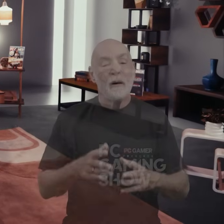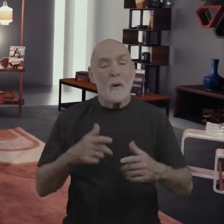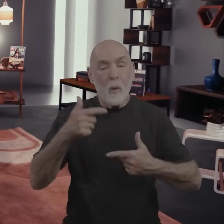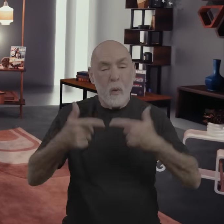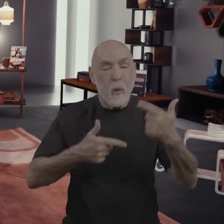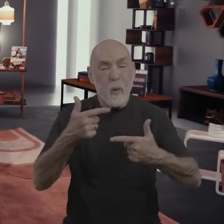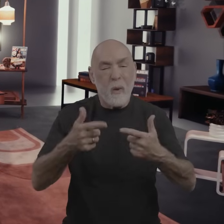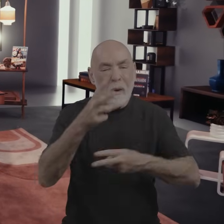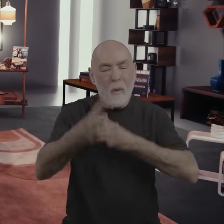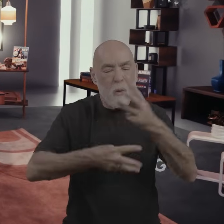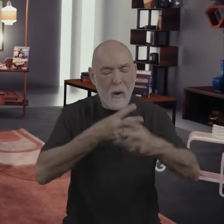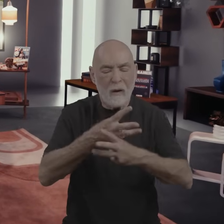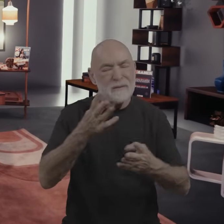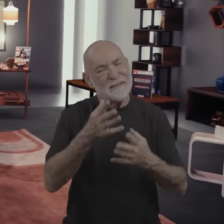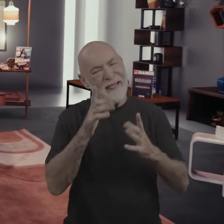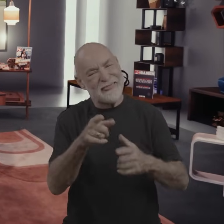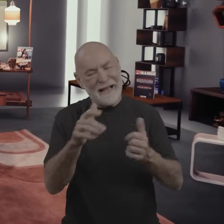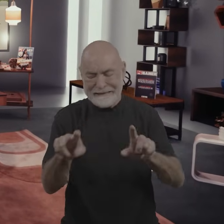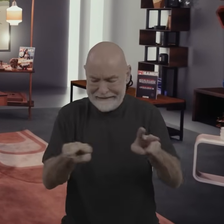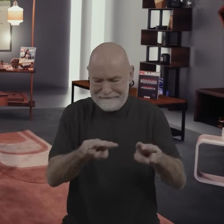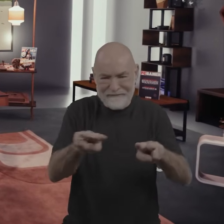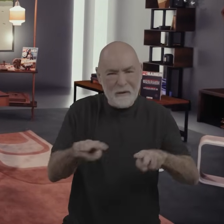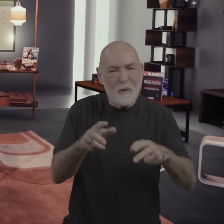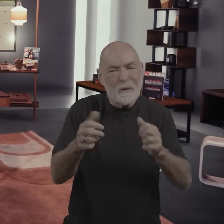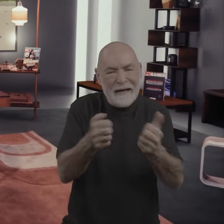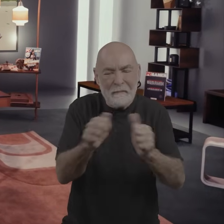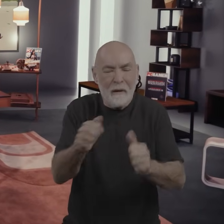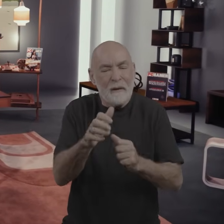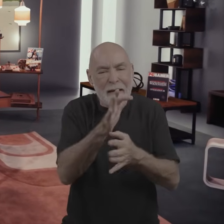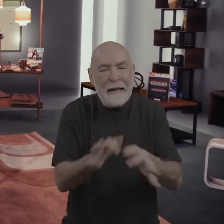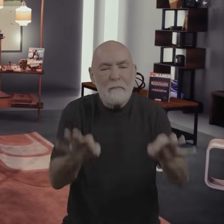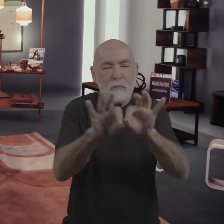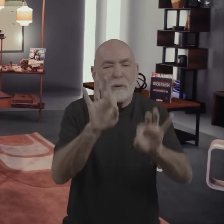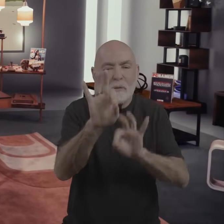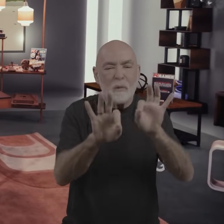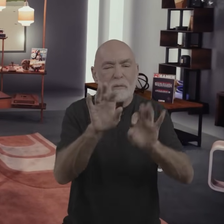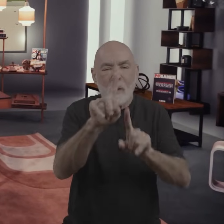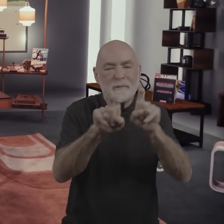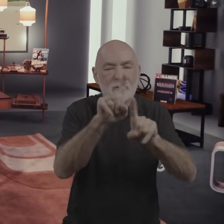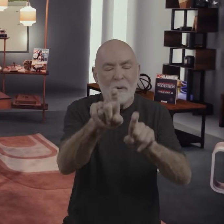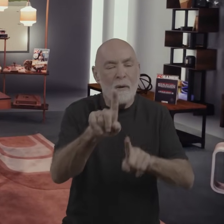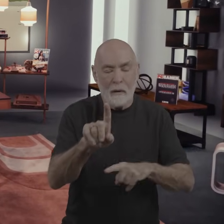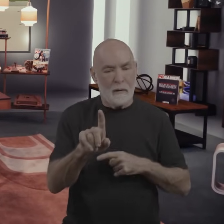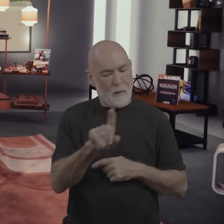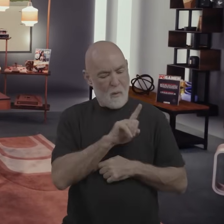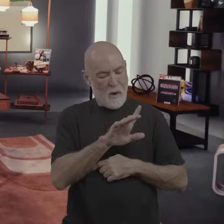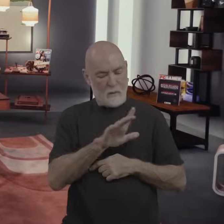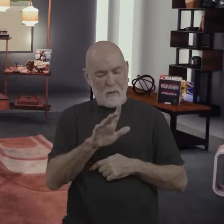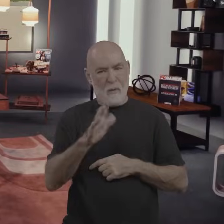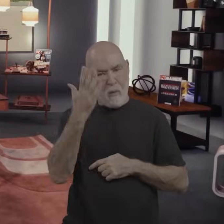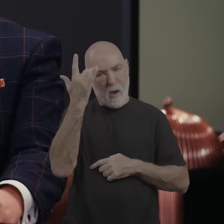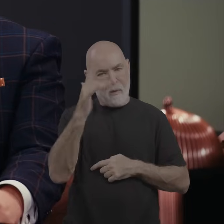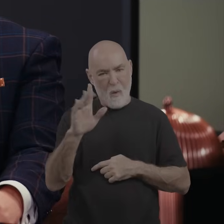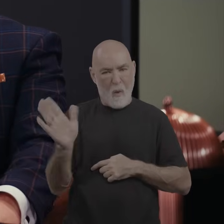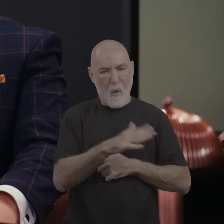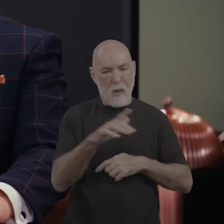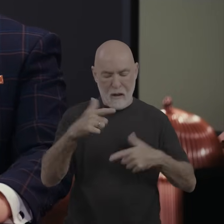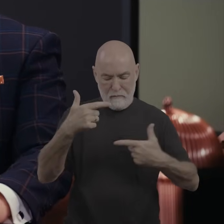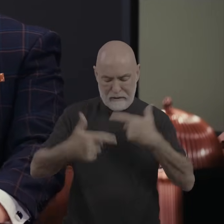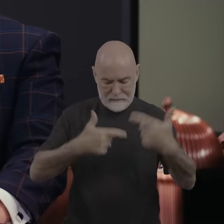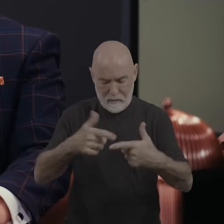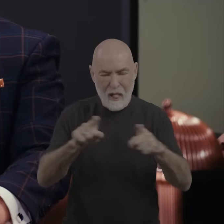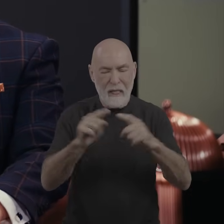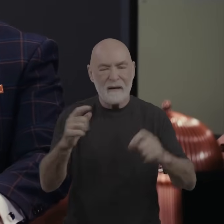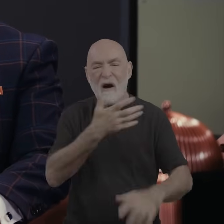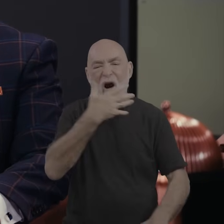Wheel World is the rare kind of game that leaves you asking the important questions, like, why aren't all the world's bicycles shaped like hot dogs? We can only